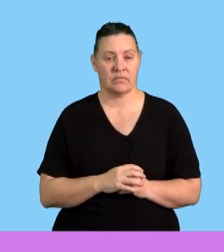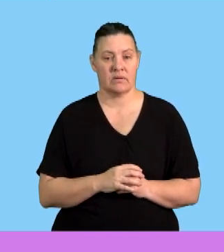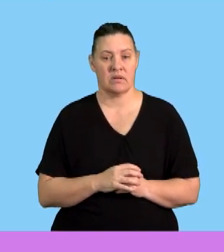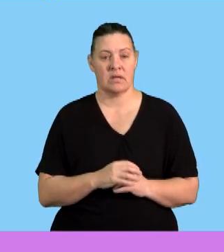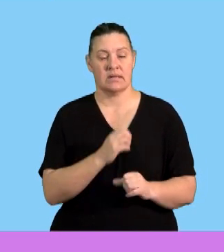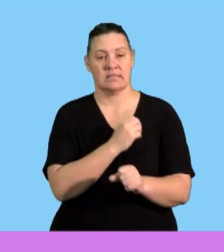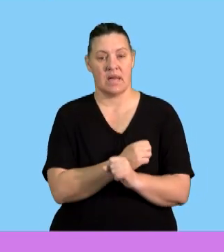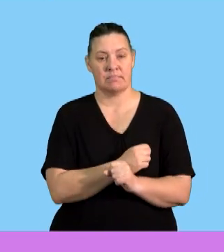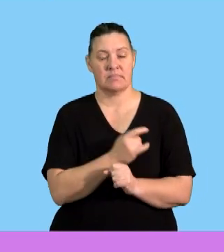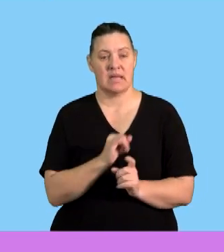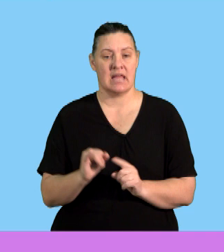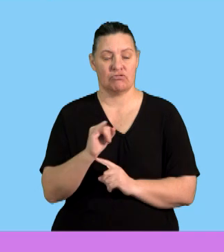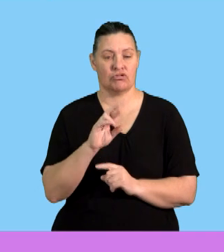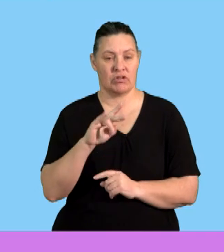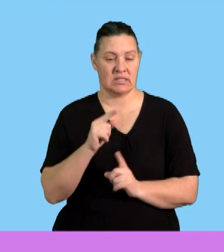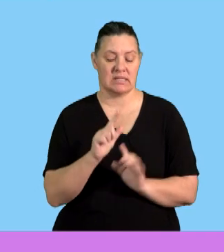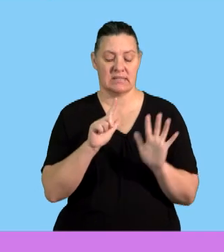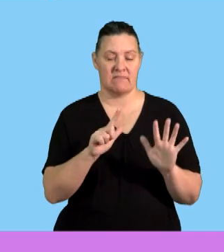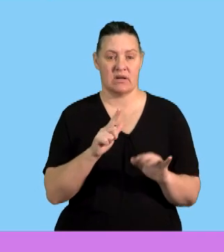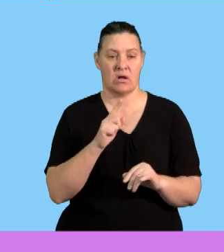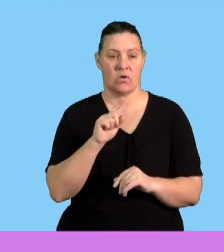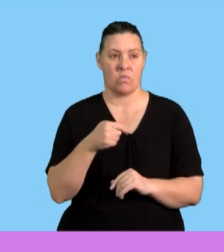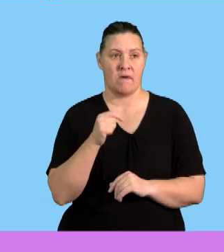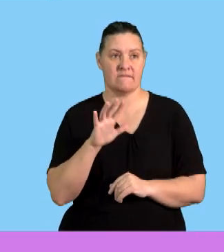44.44 times my interest rate,